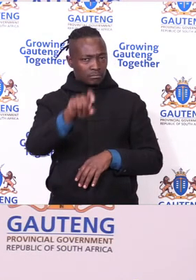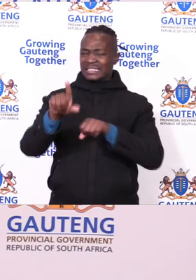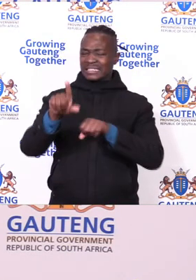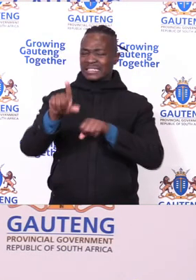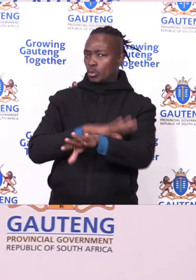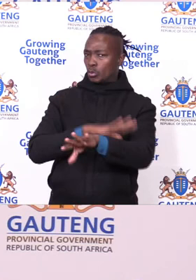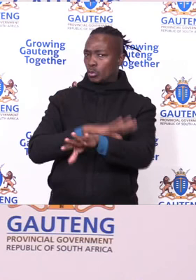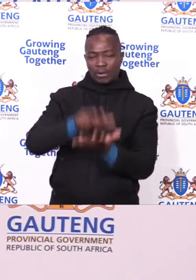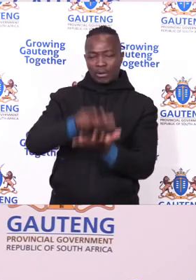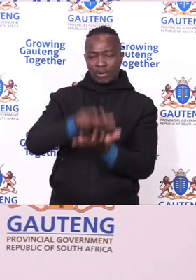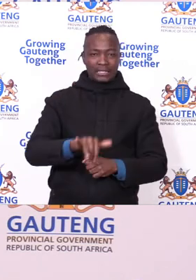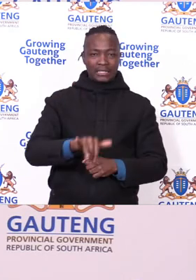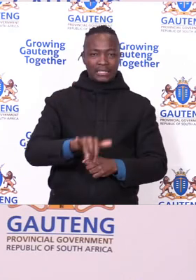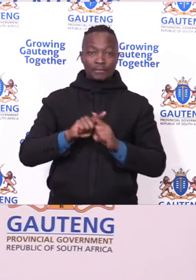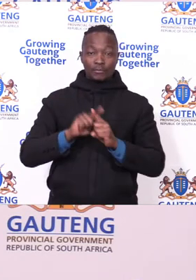approaching the peak.